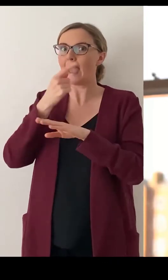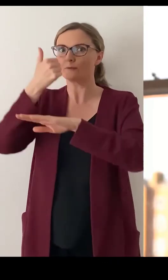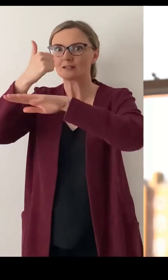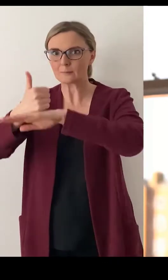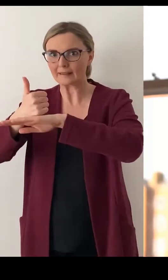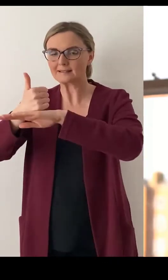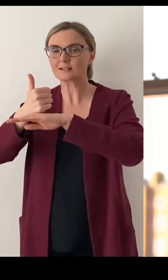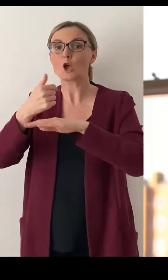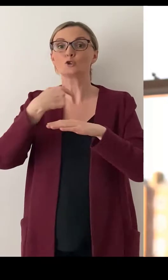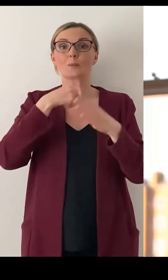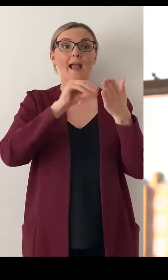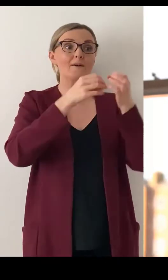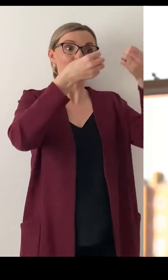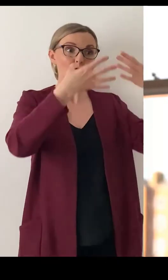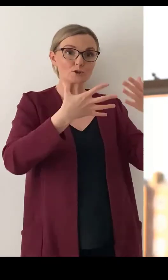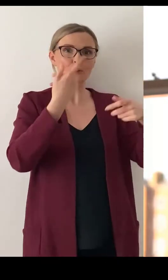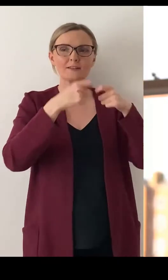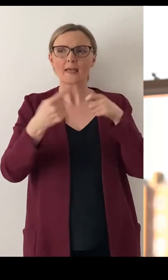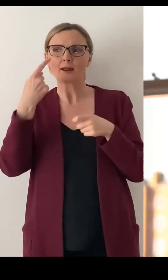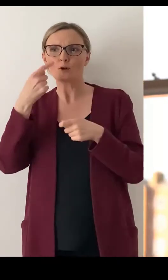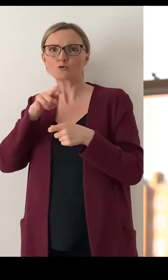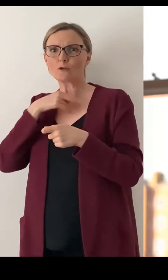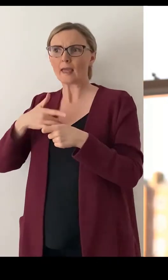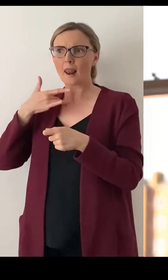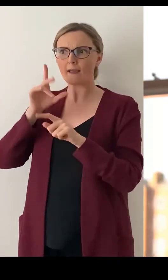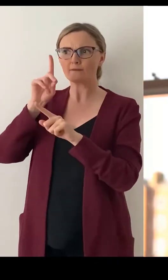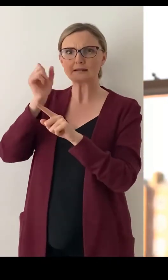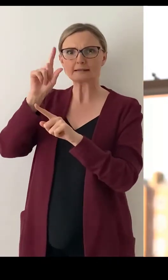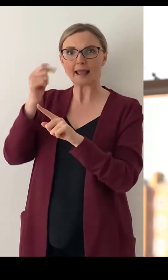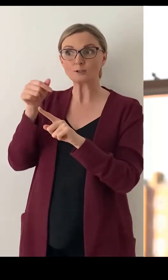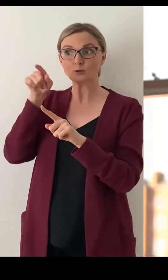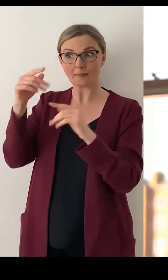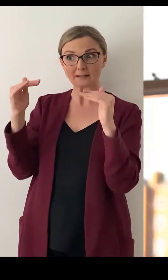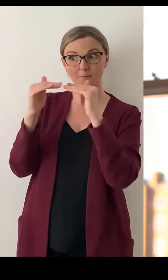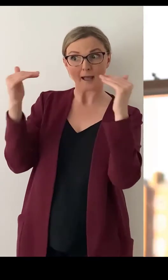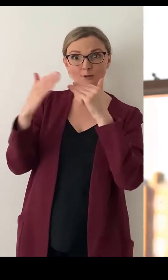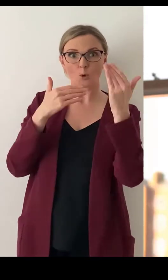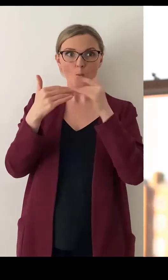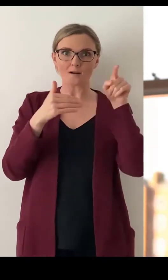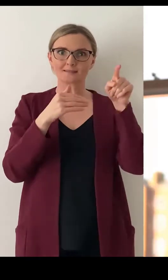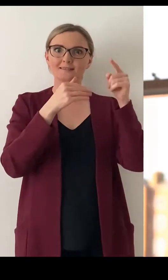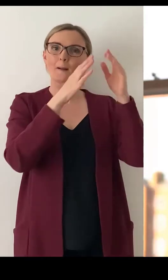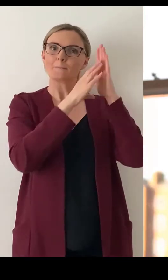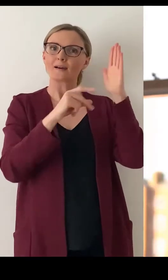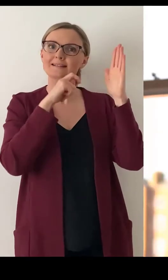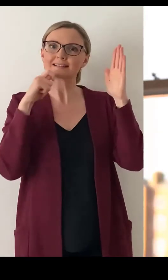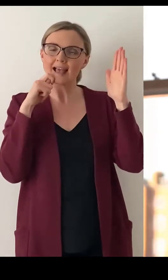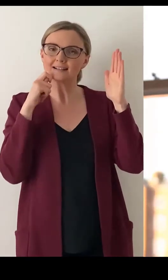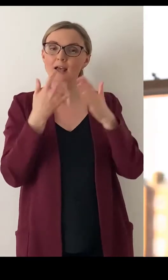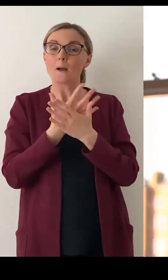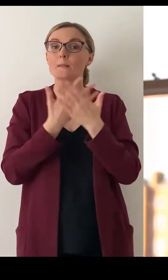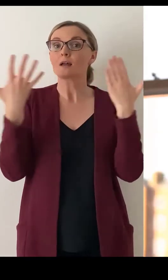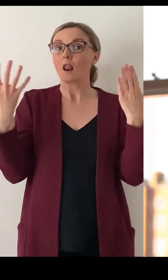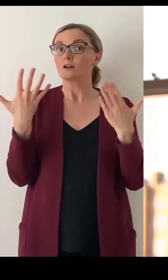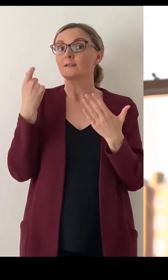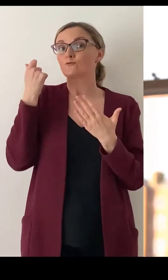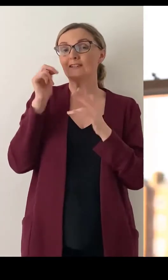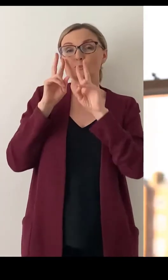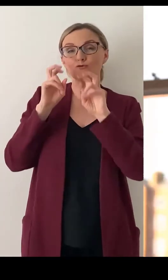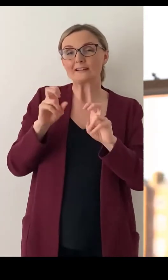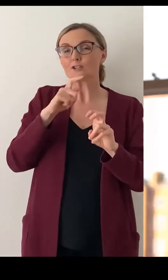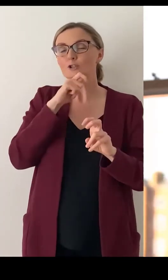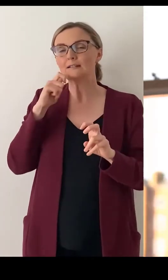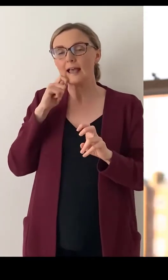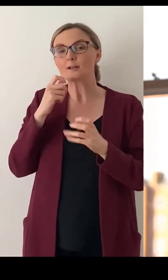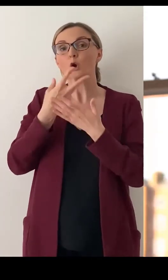data, and you see when you look at the data, does this match what the model says? A lot of the recent minimum wage literature would indicate that when you